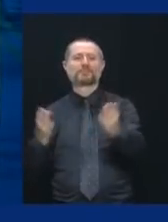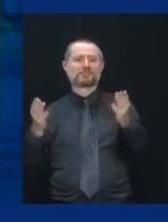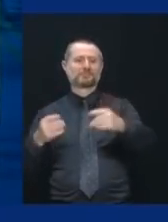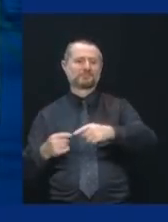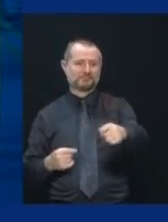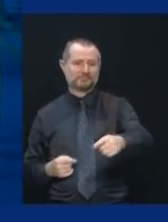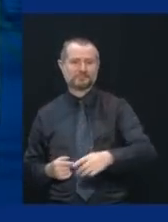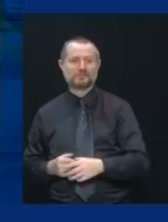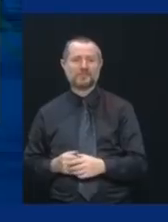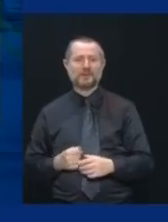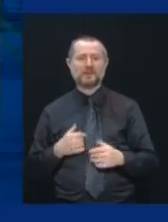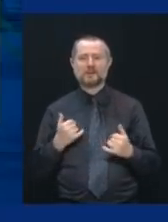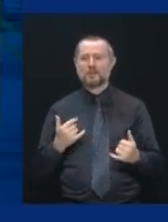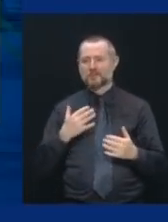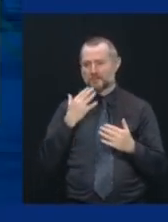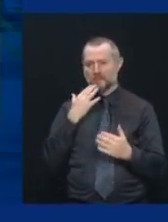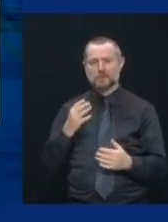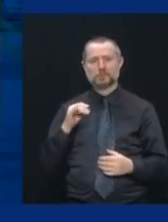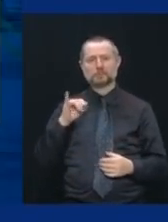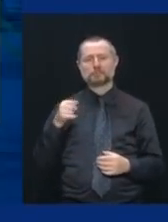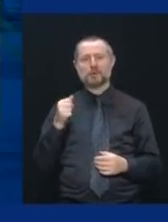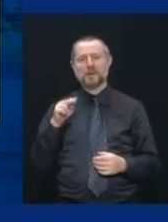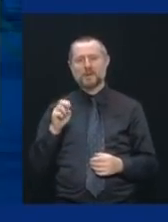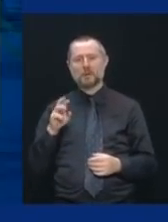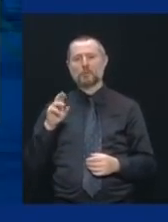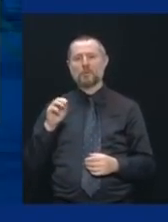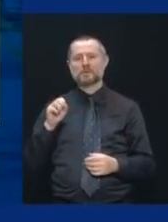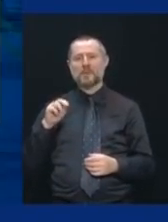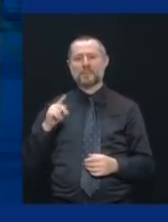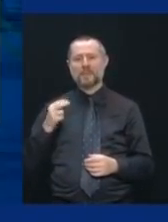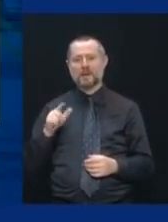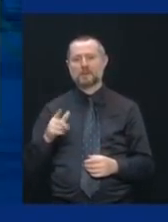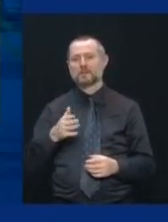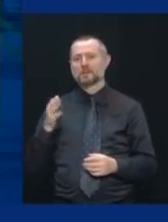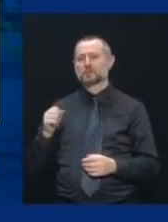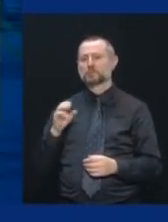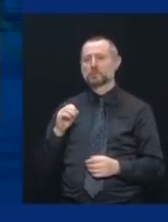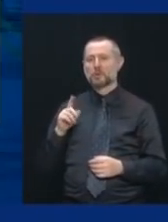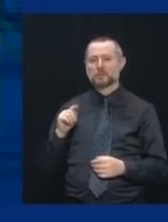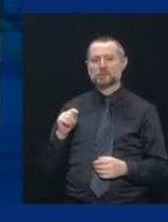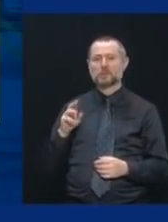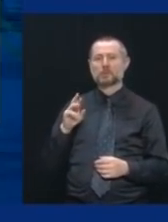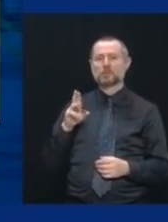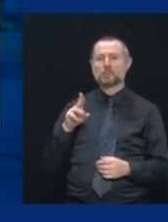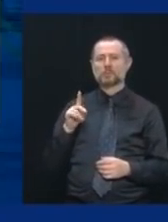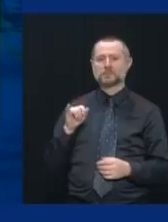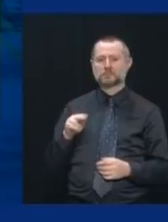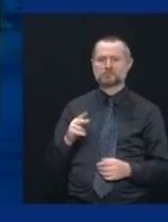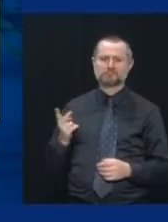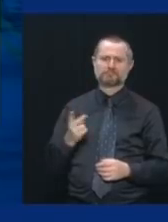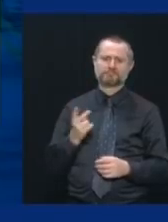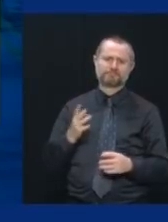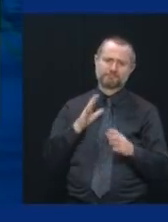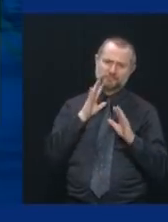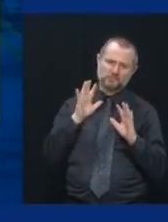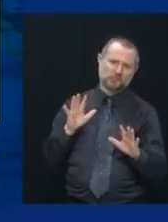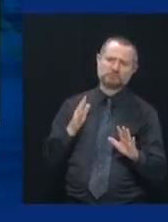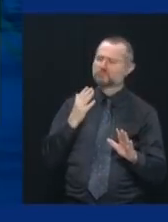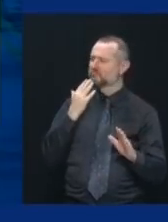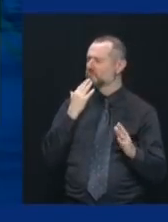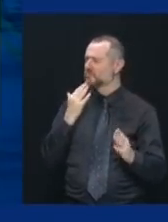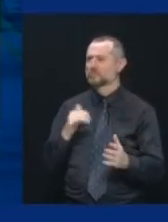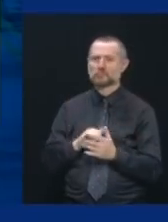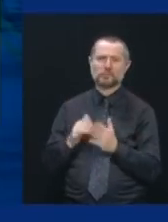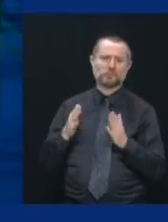Rosenthal and Scott Rudin, who are fantastic New Yorkers and fantastic professionals, and they've been very